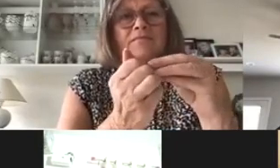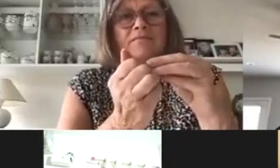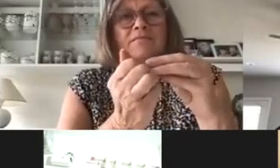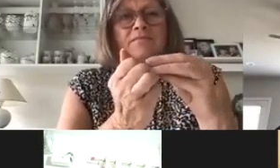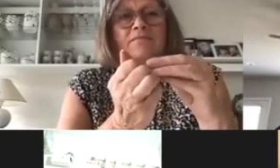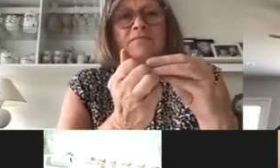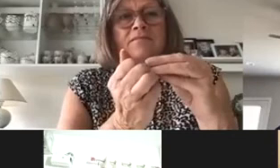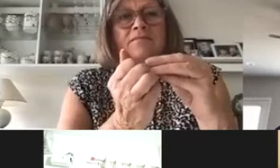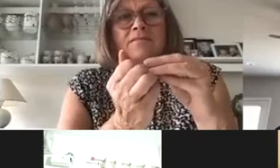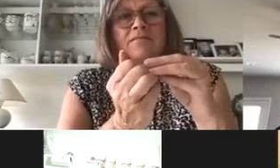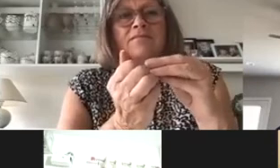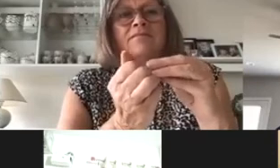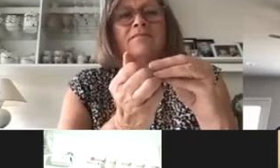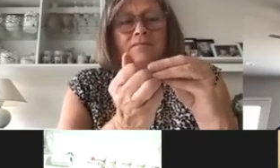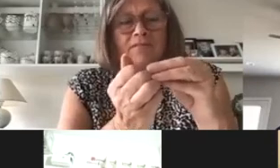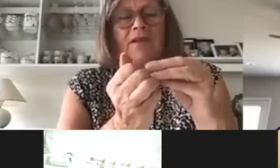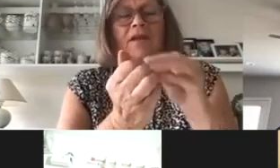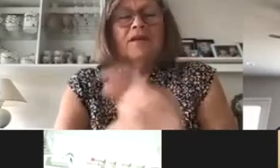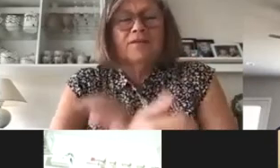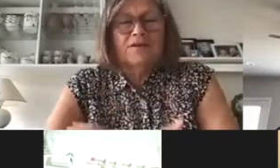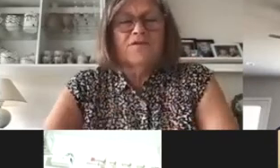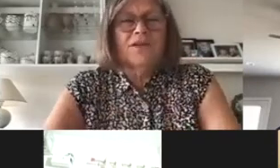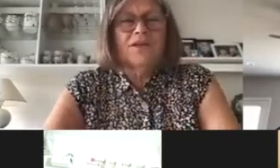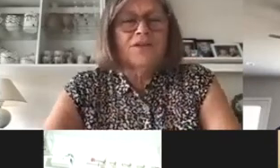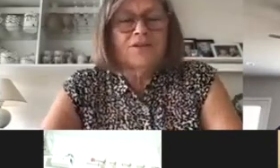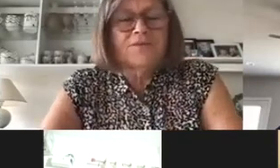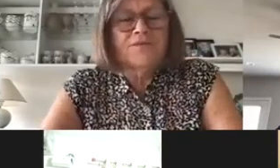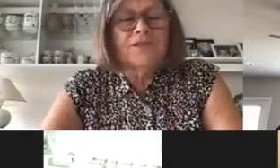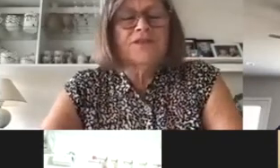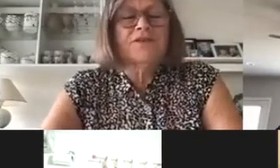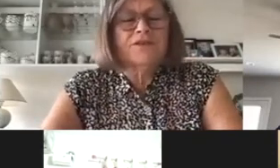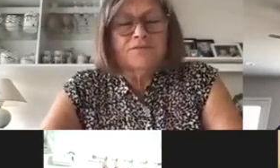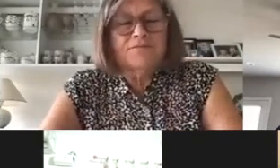great teaching. Thank you. Thank you, Wendy, for that